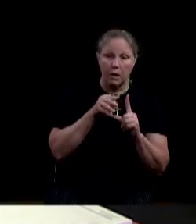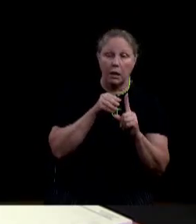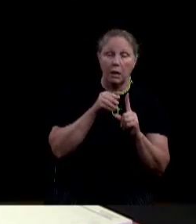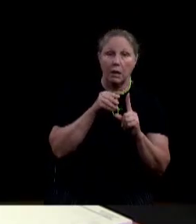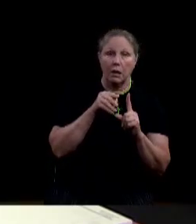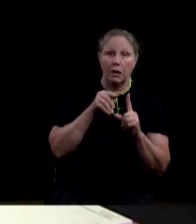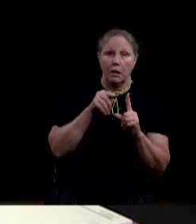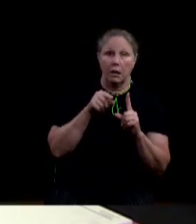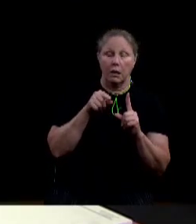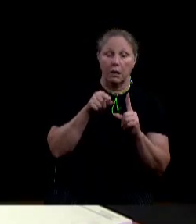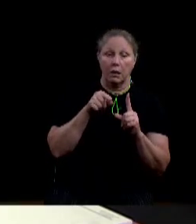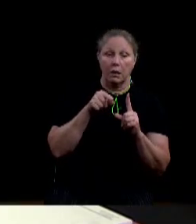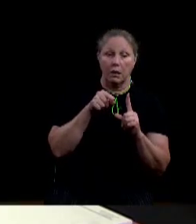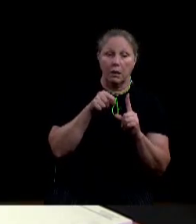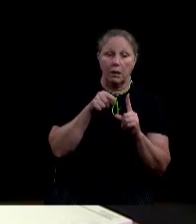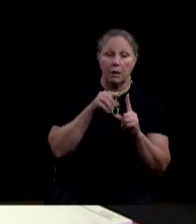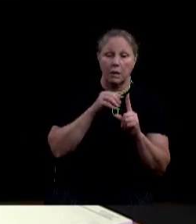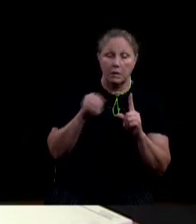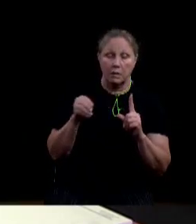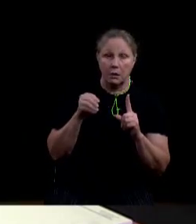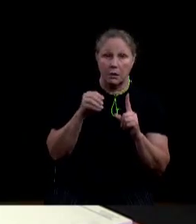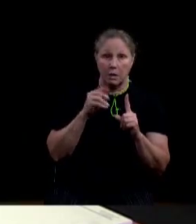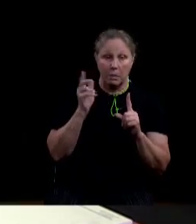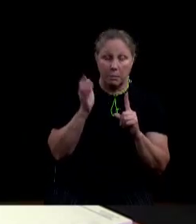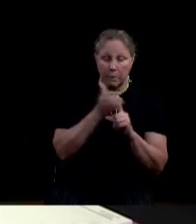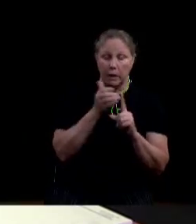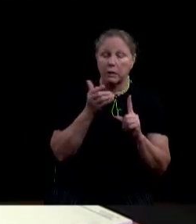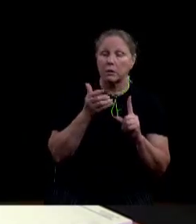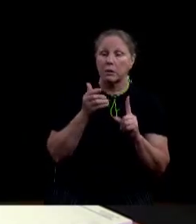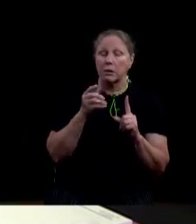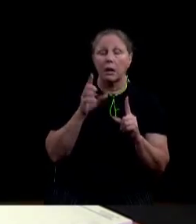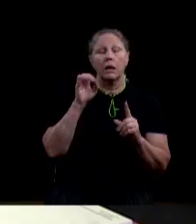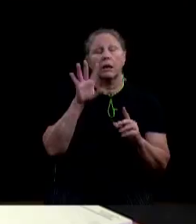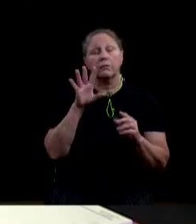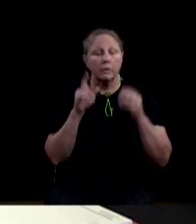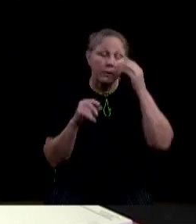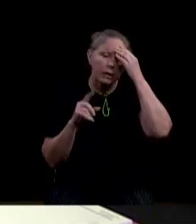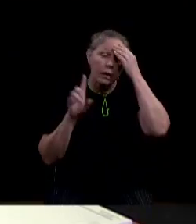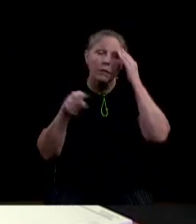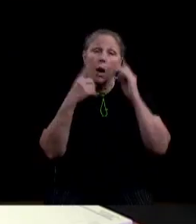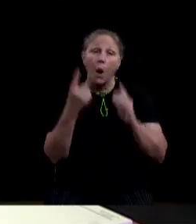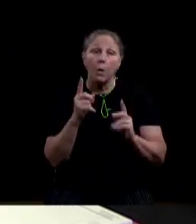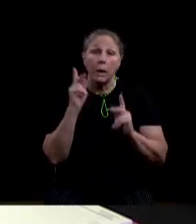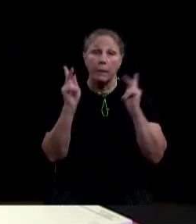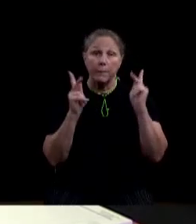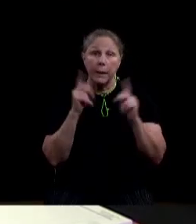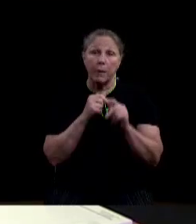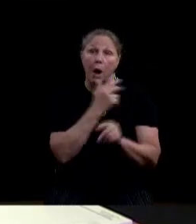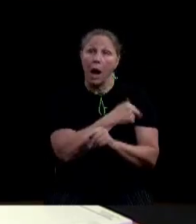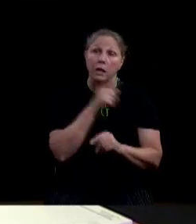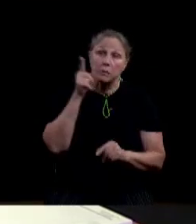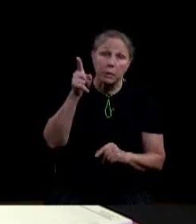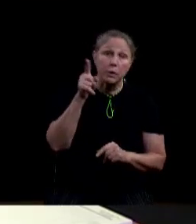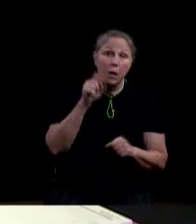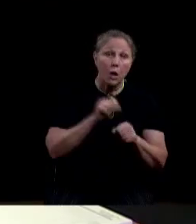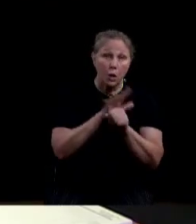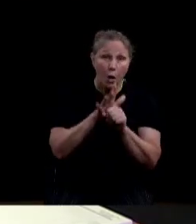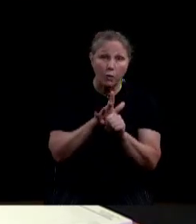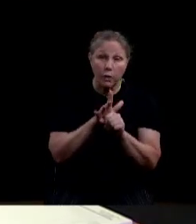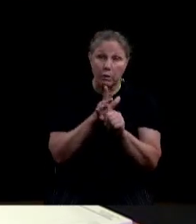only the patients in the hospital with COVID-19 wore masks,